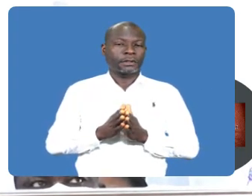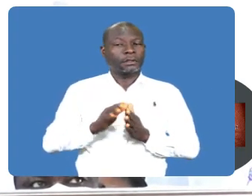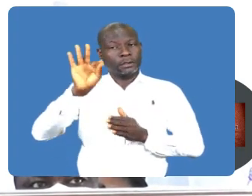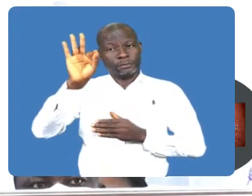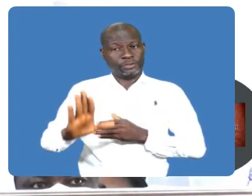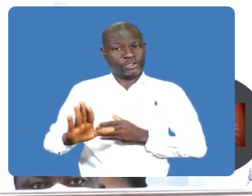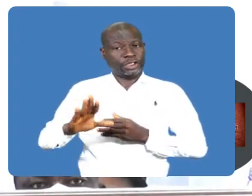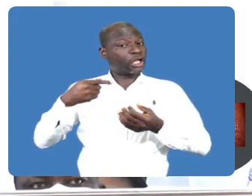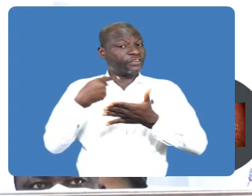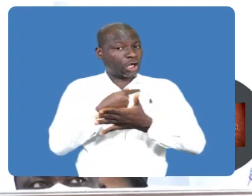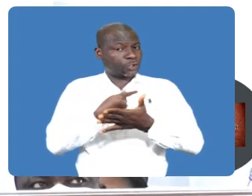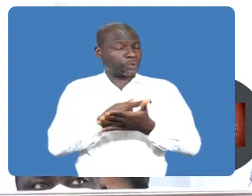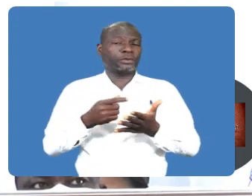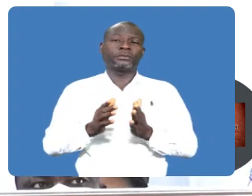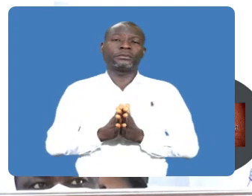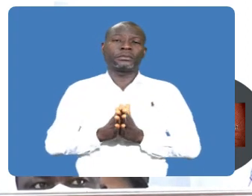preachers of the gospel,